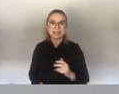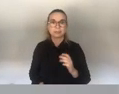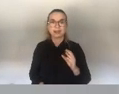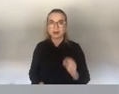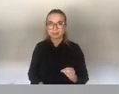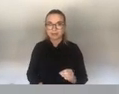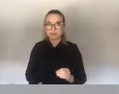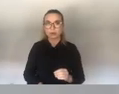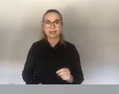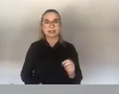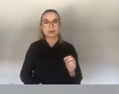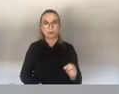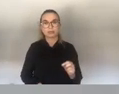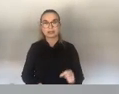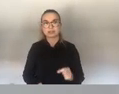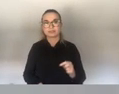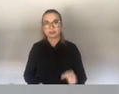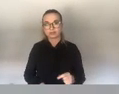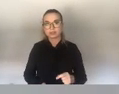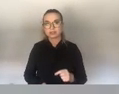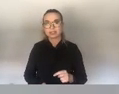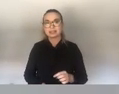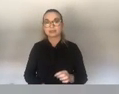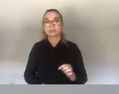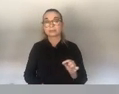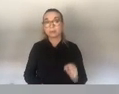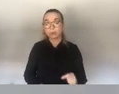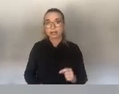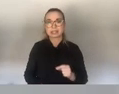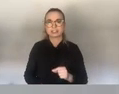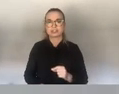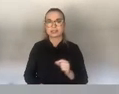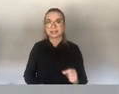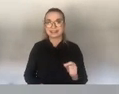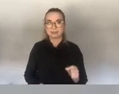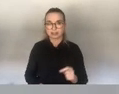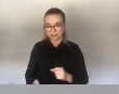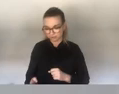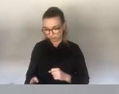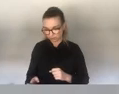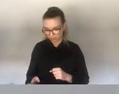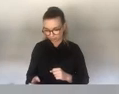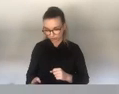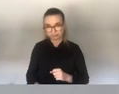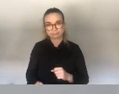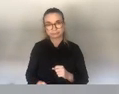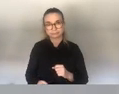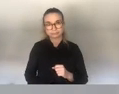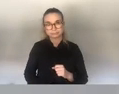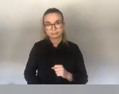VR, but uptake requires a comprehensive service that will support clinicians as they navigate this new